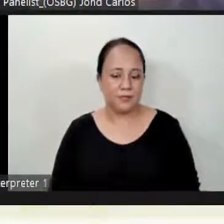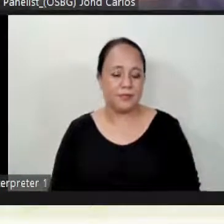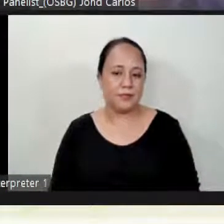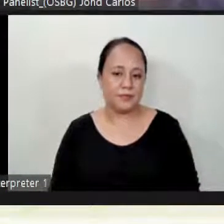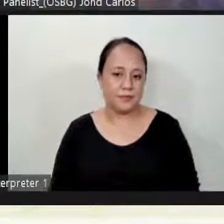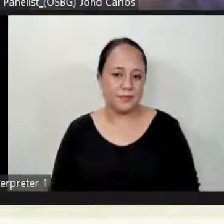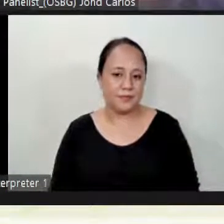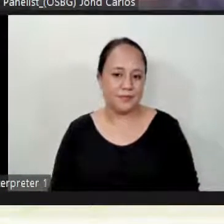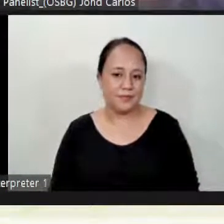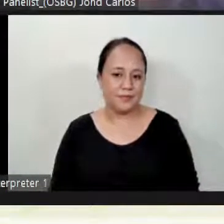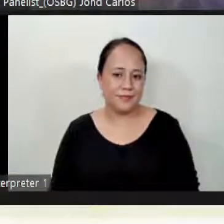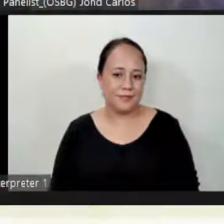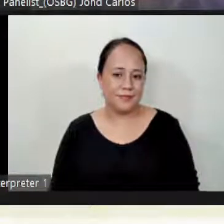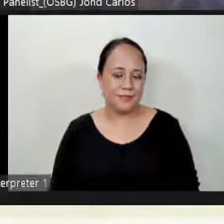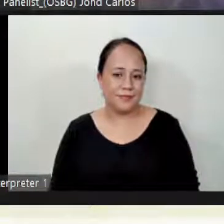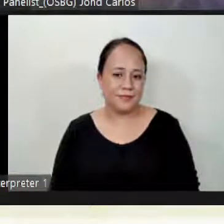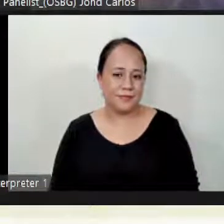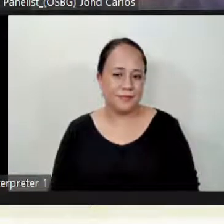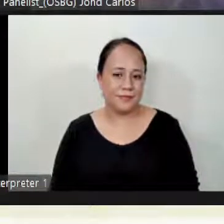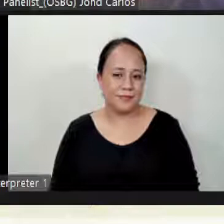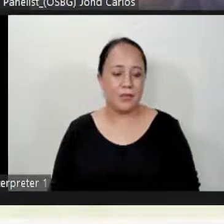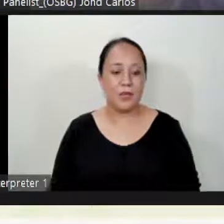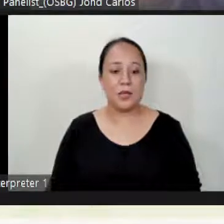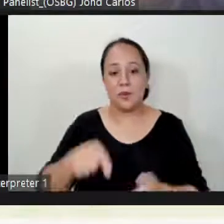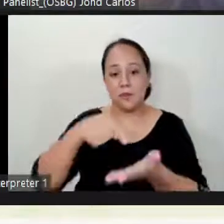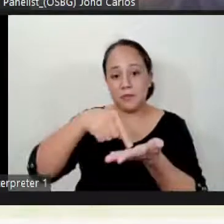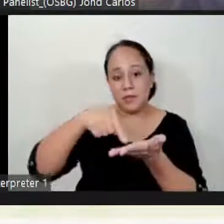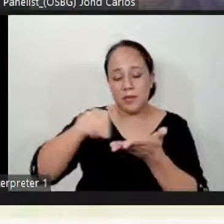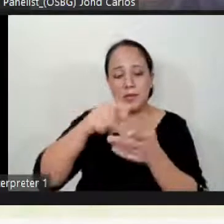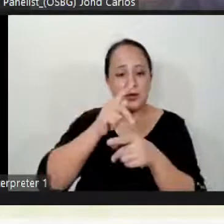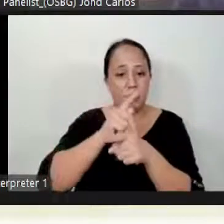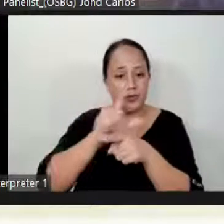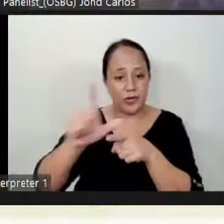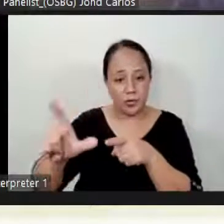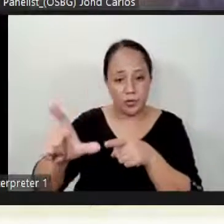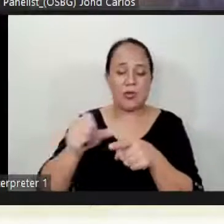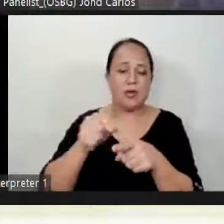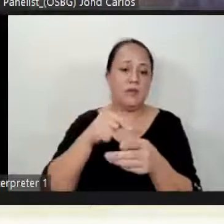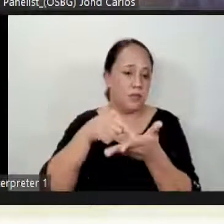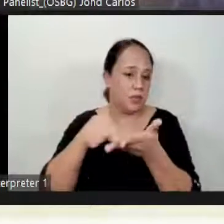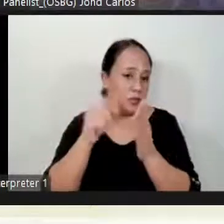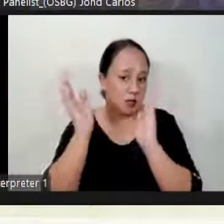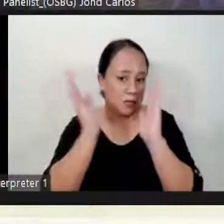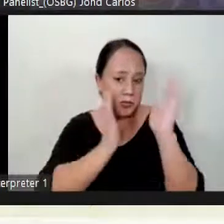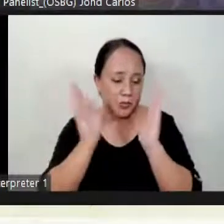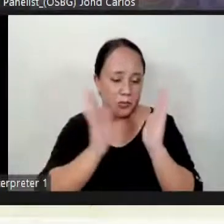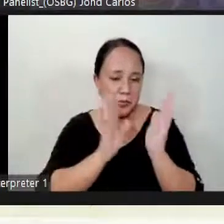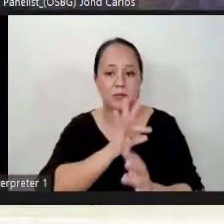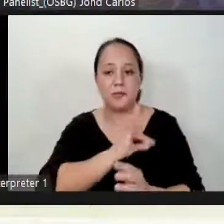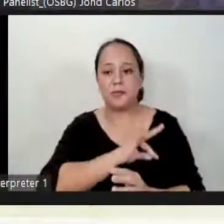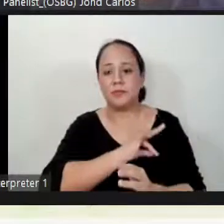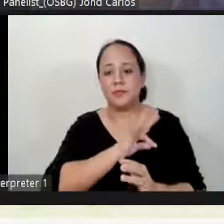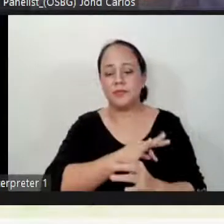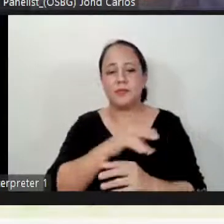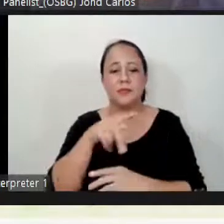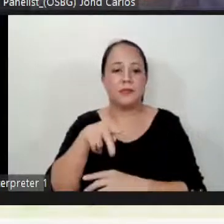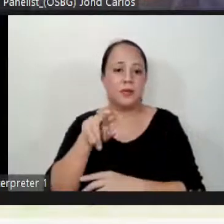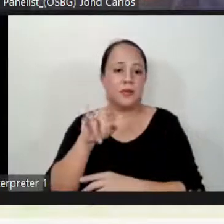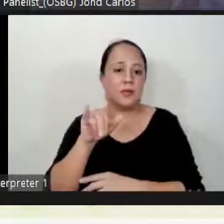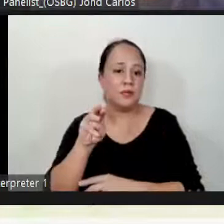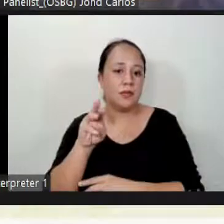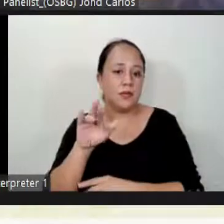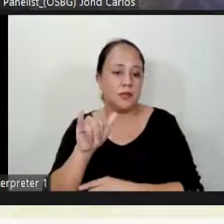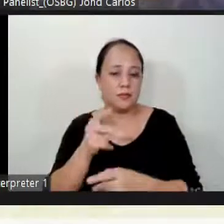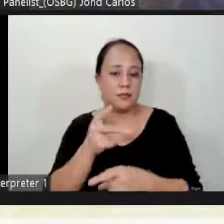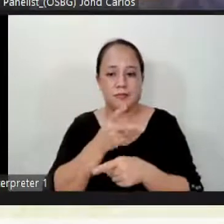the payment to professionals or to services availed in the primary care facility should